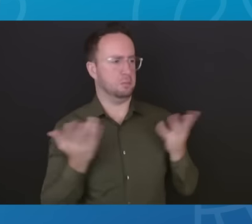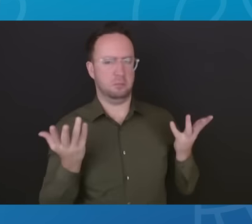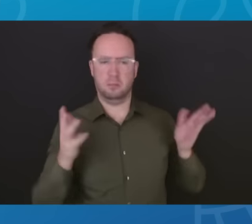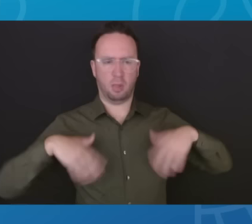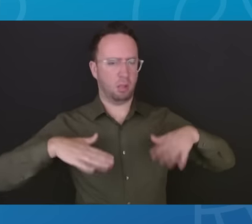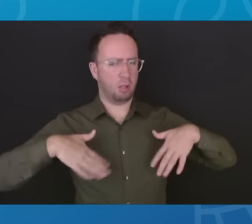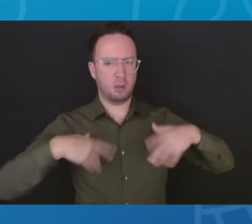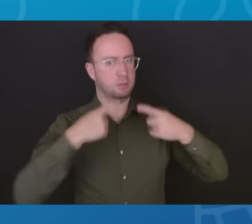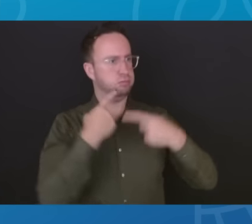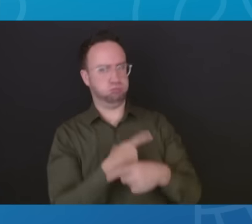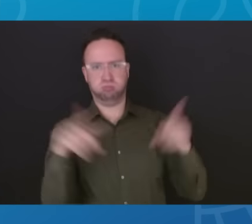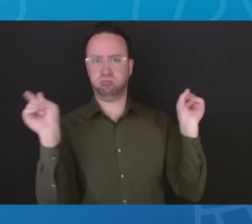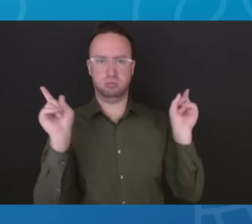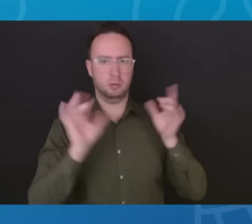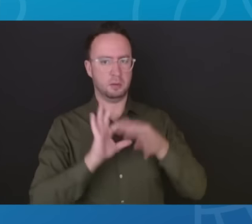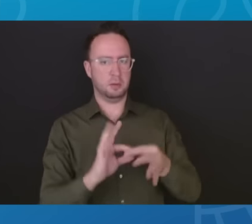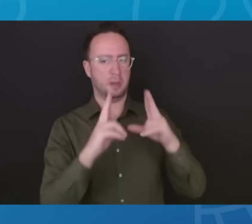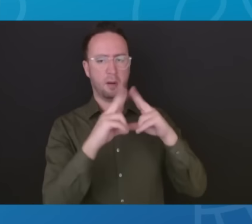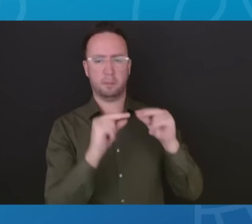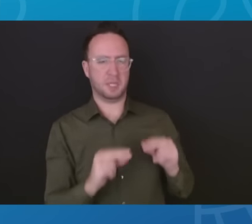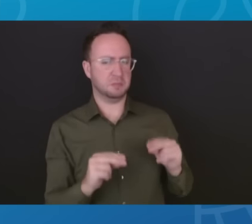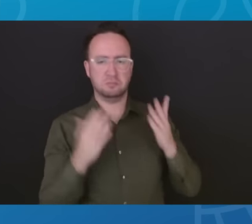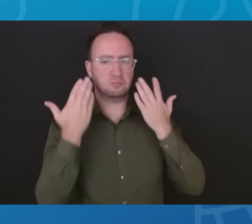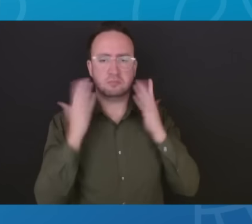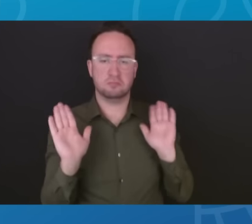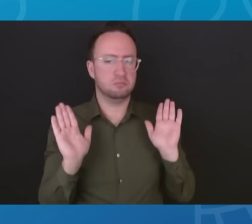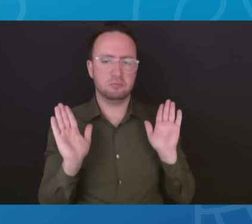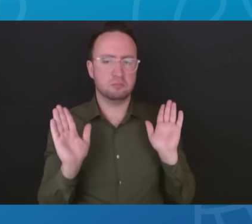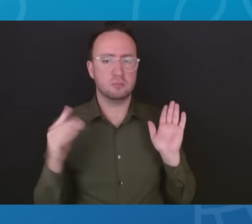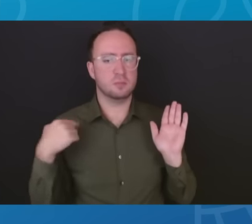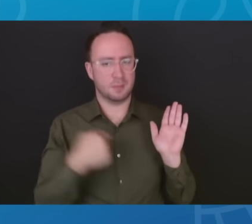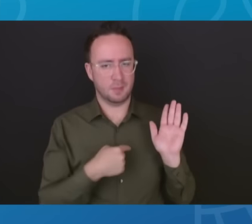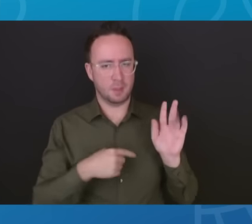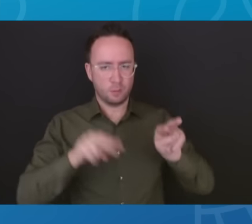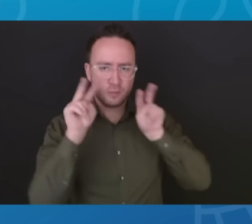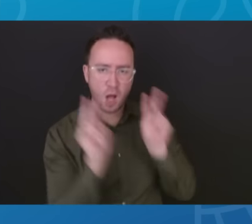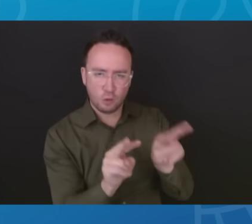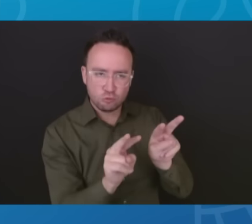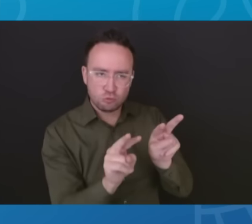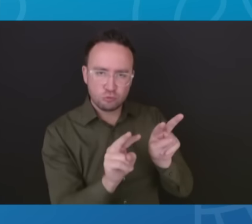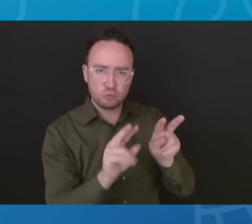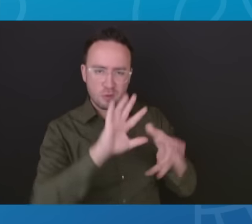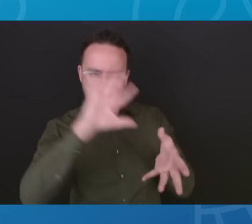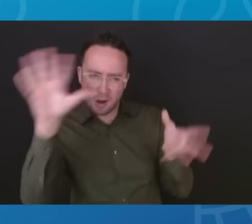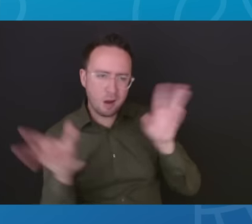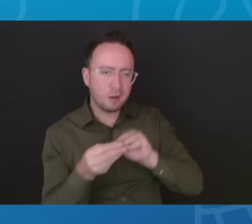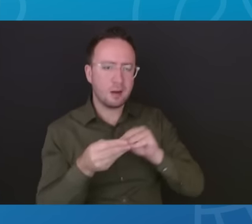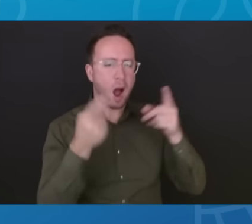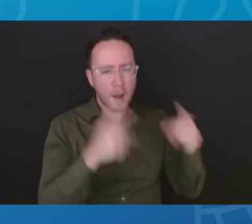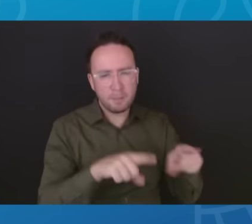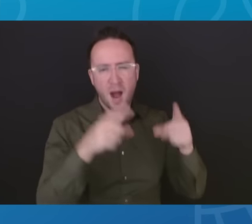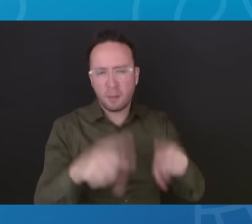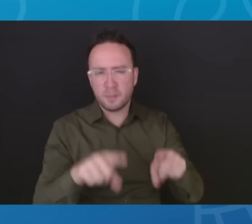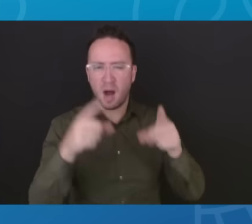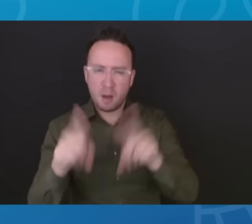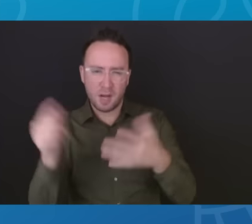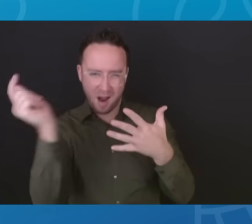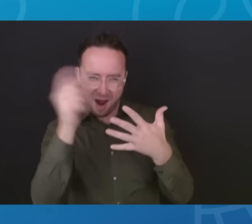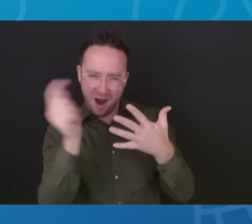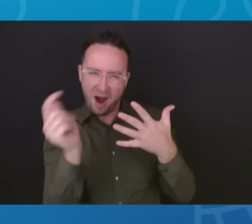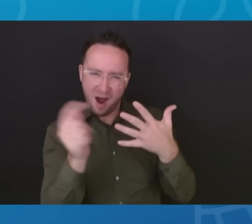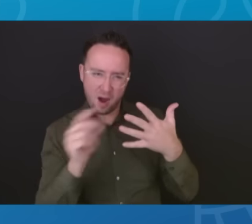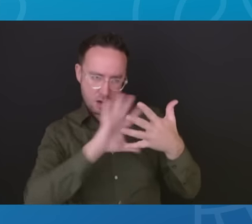at the totality mm-hmm. of incidents, and I don't have an assessment to offer on that, and then there are different questions about individual strikes that we